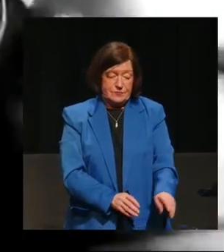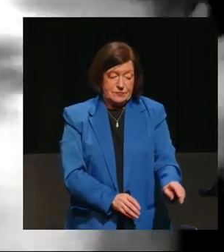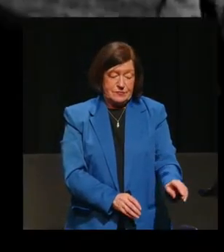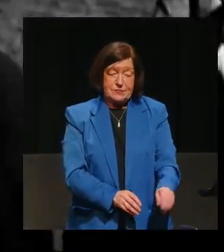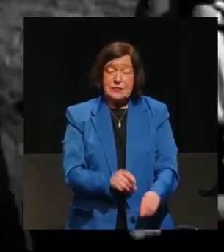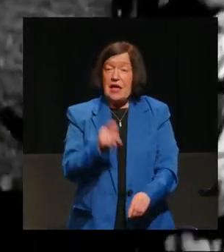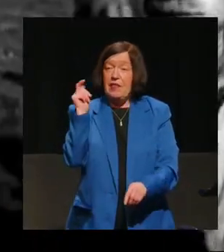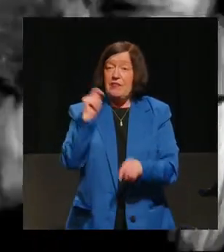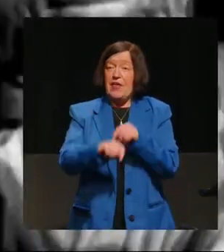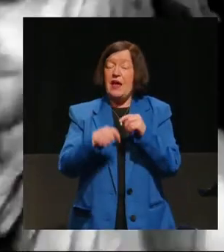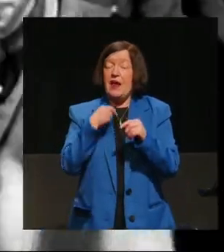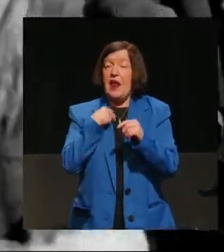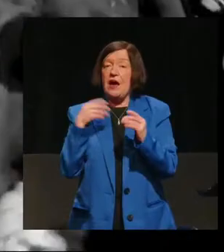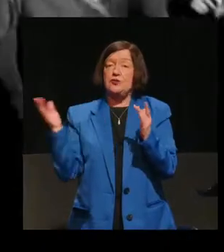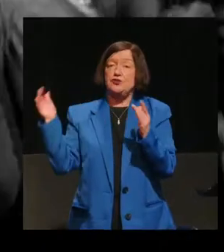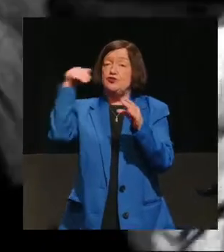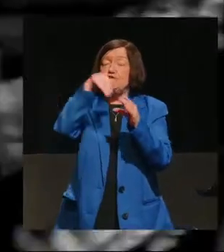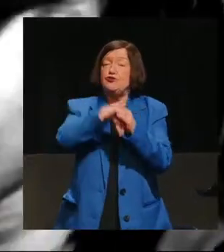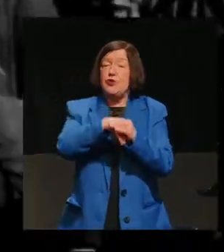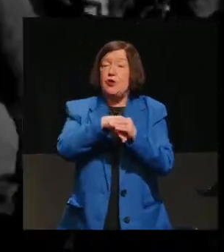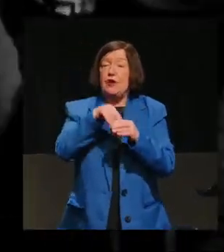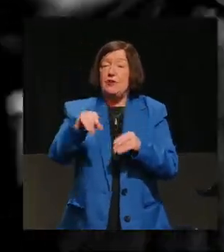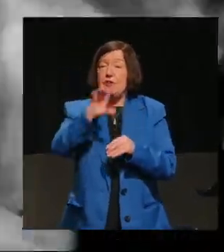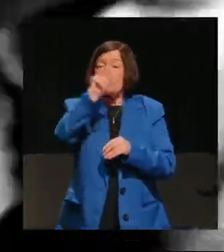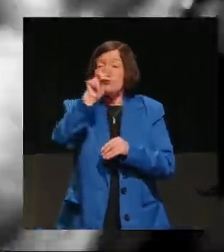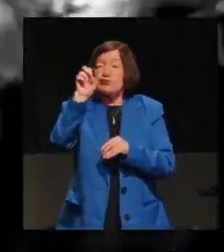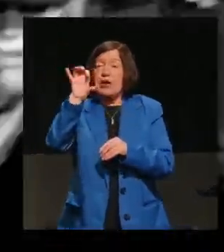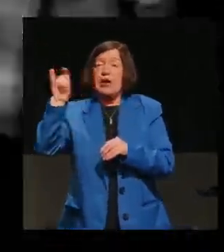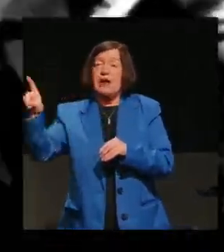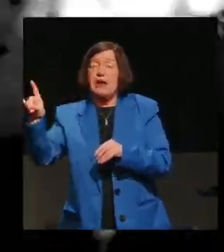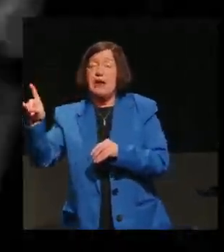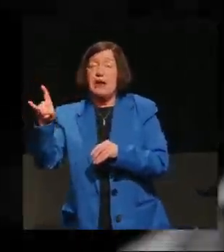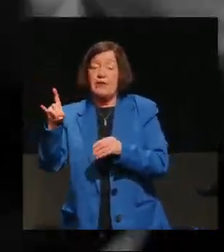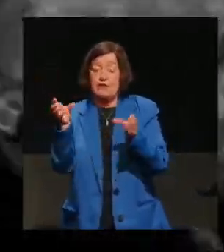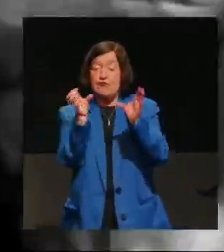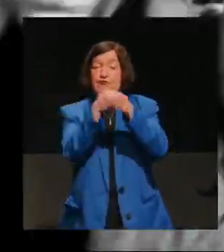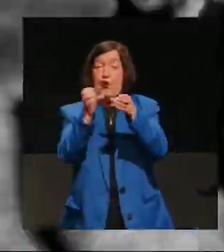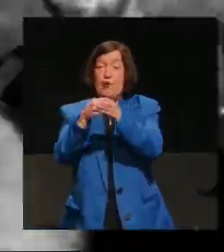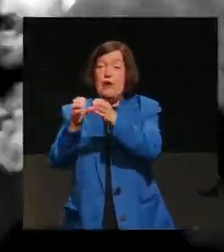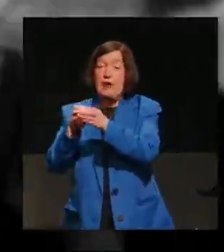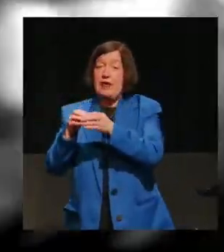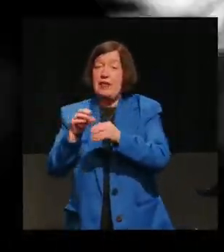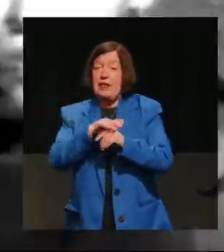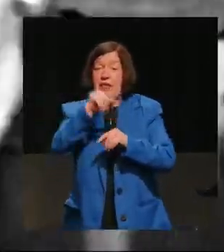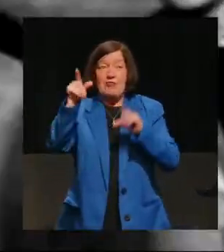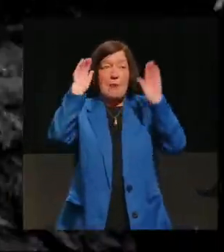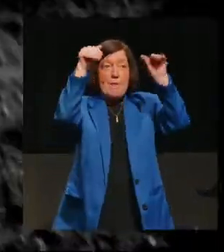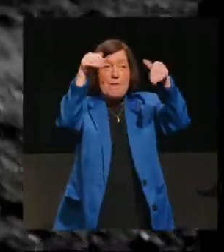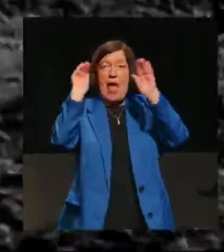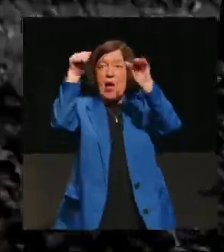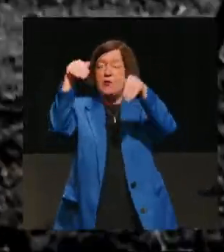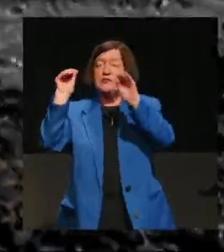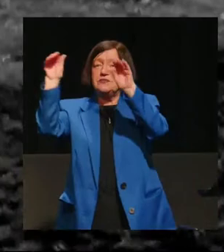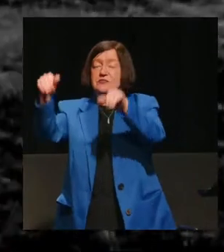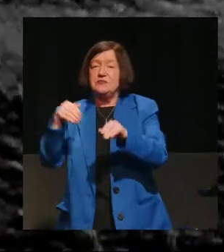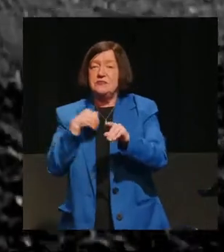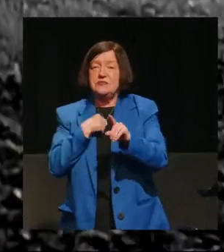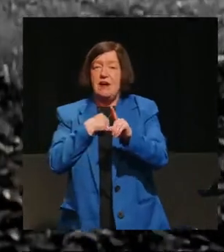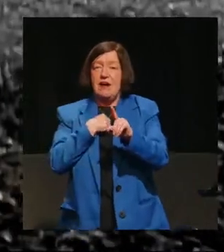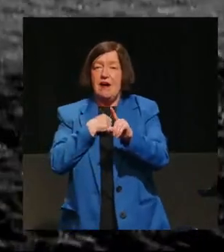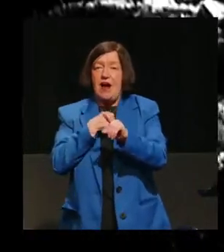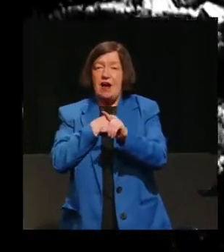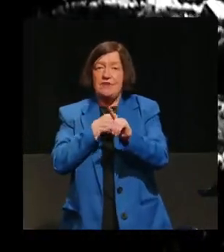And then I joined the Czechoslovakian brigade up in the mountains. I fought